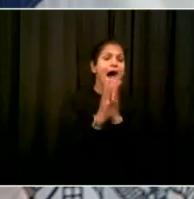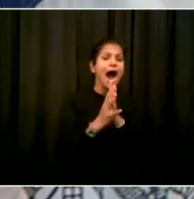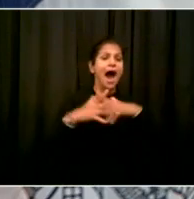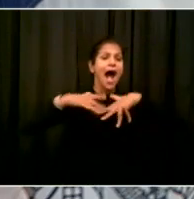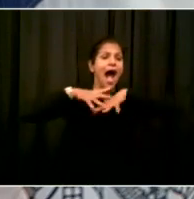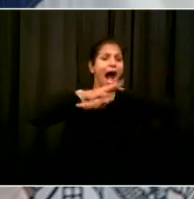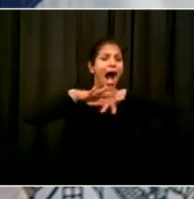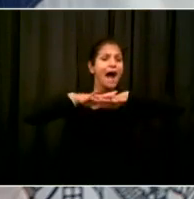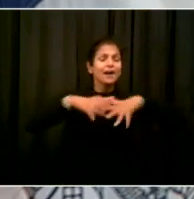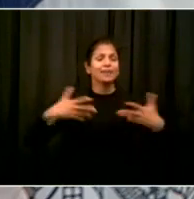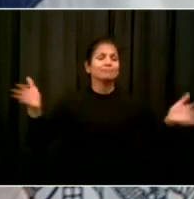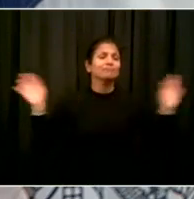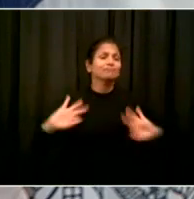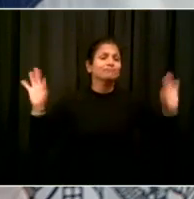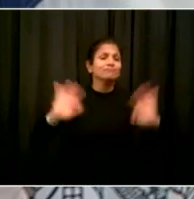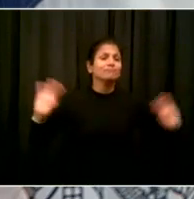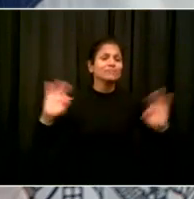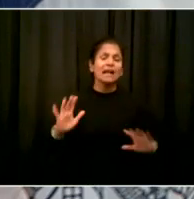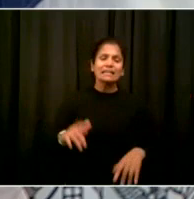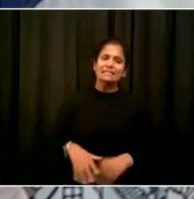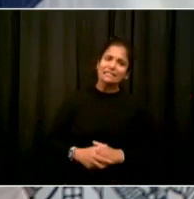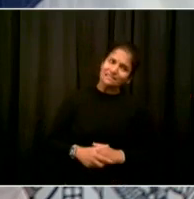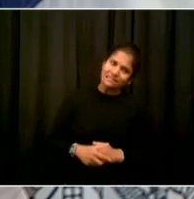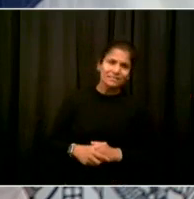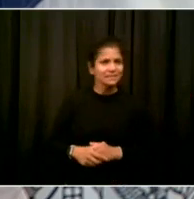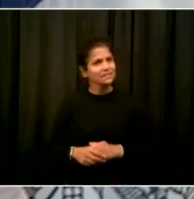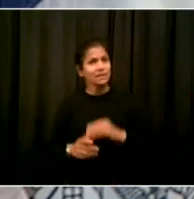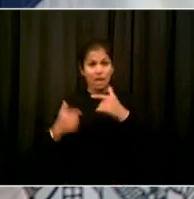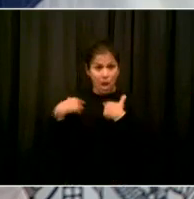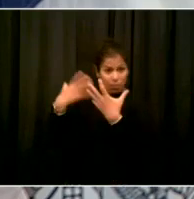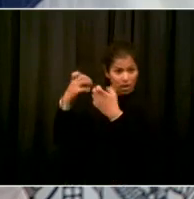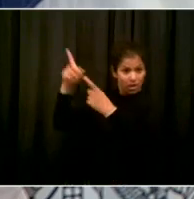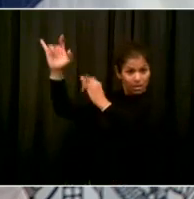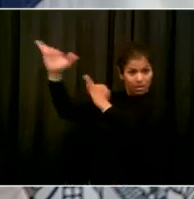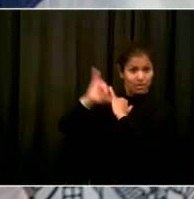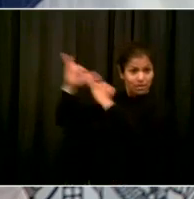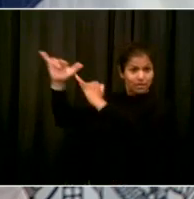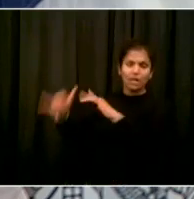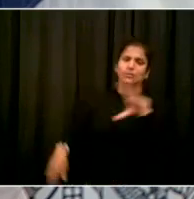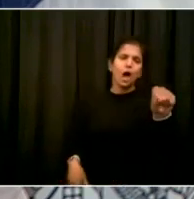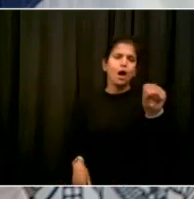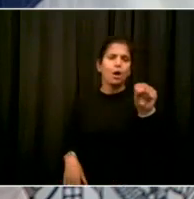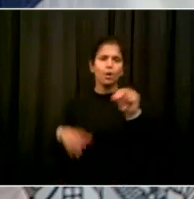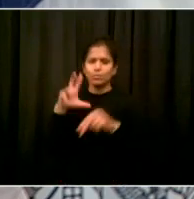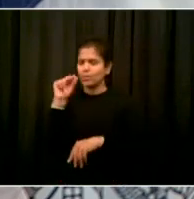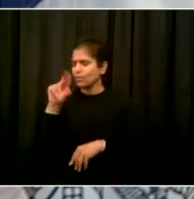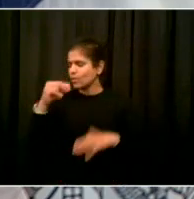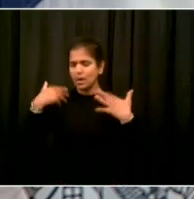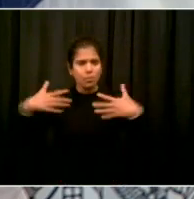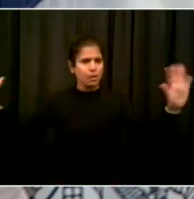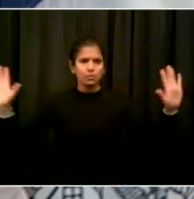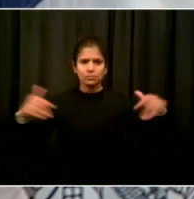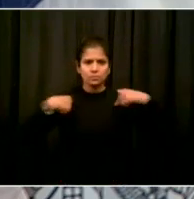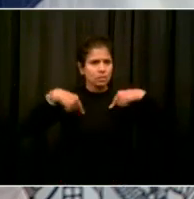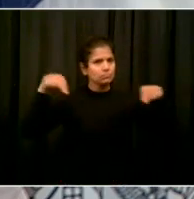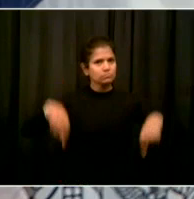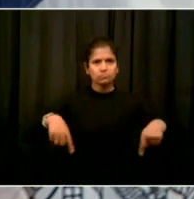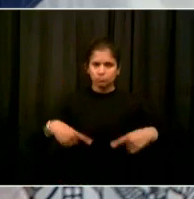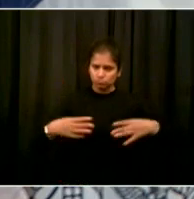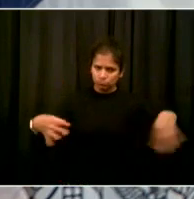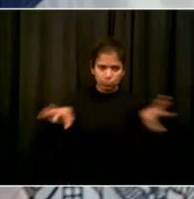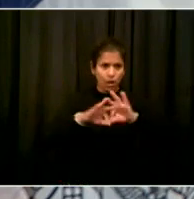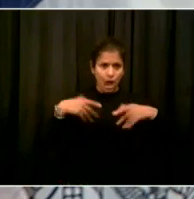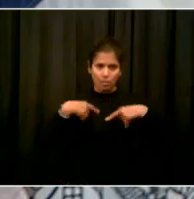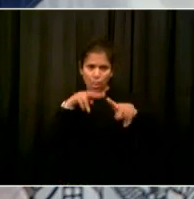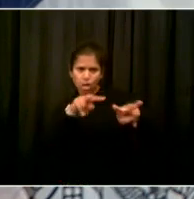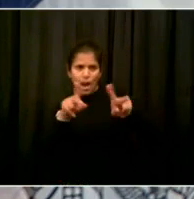down on what to do, on all the things we've done right. We have to own it. We have to be passionate about it because we cannot let a second wave happen